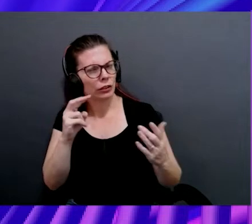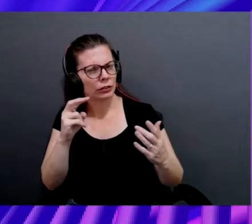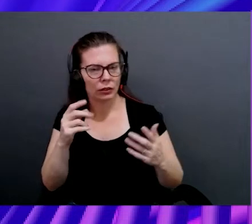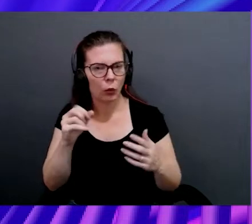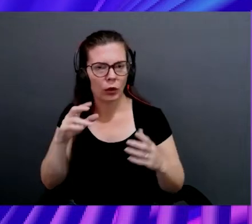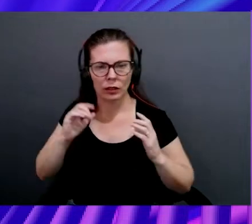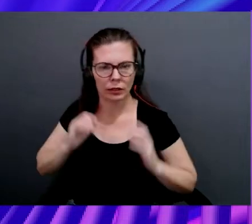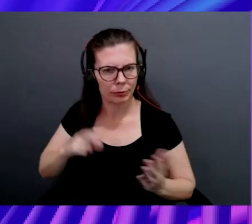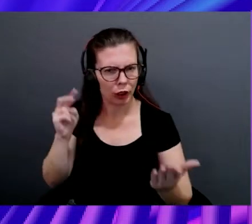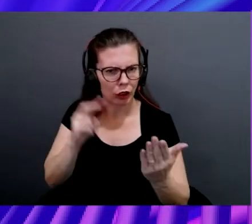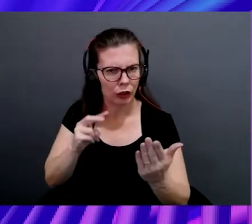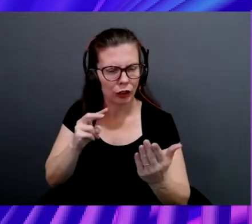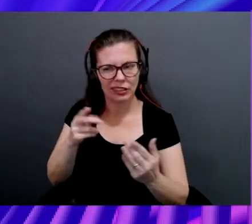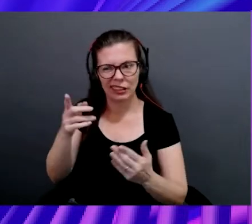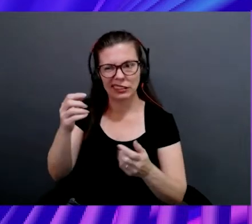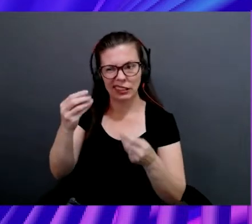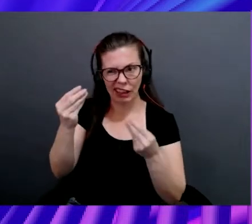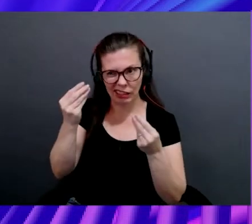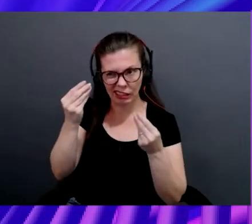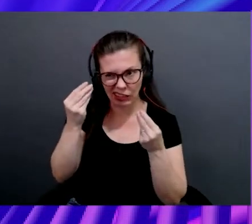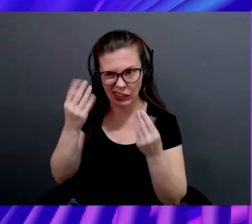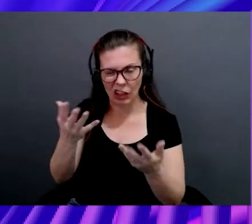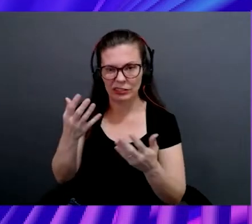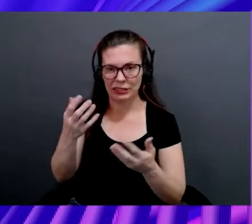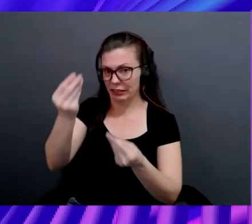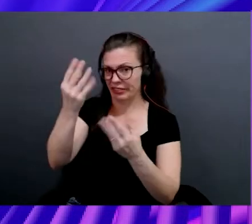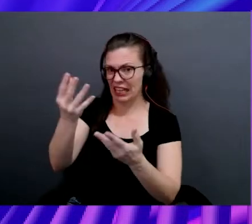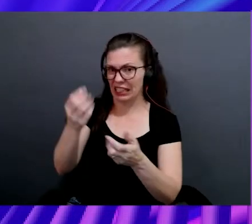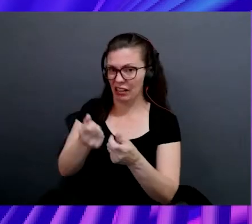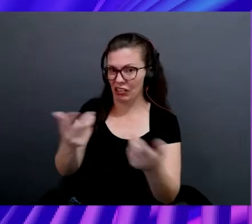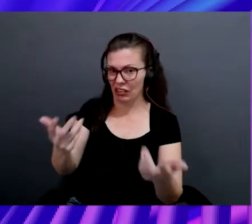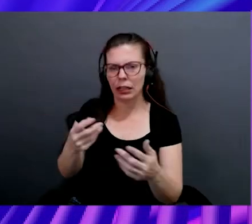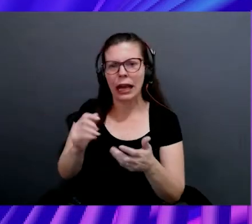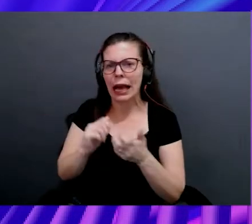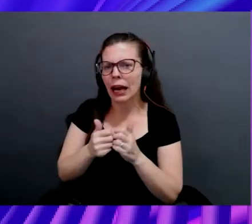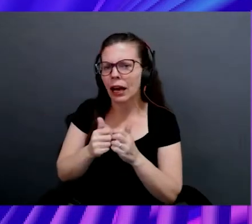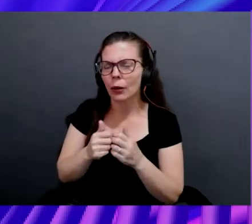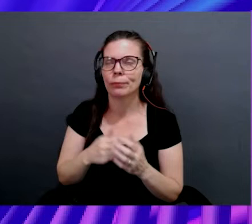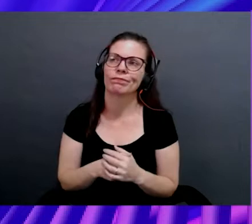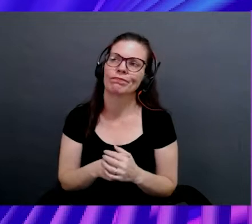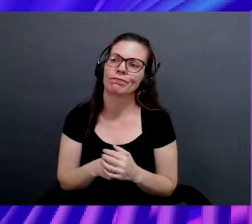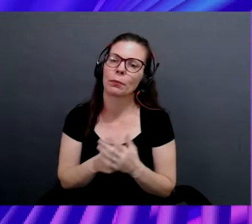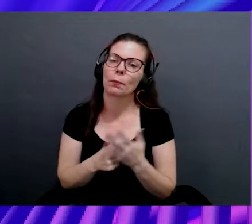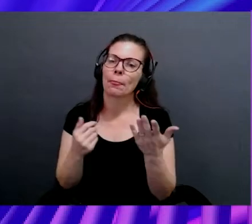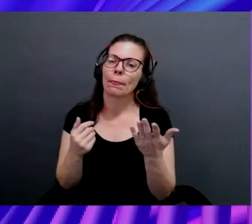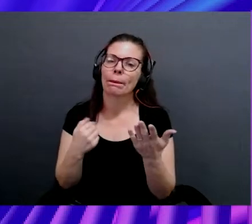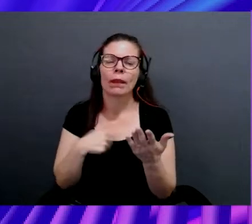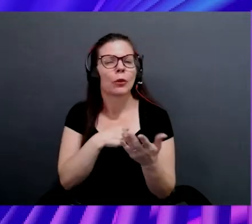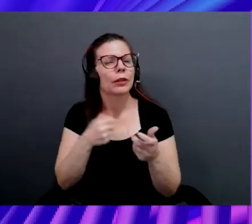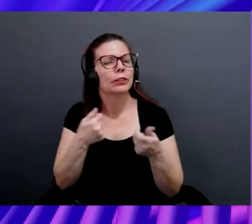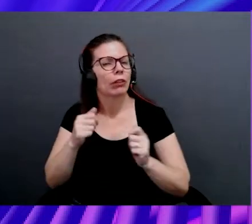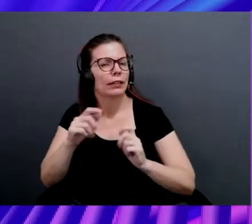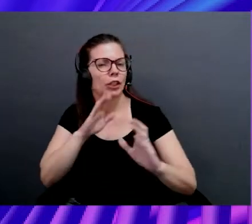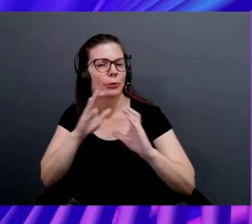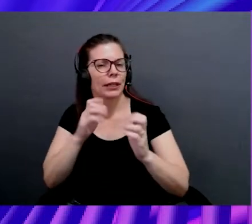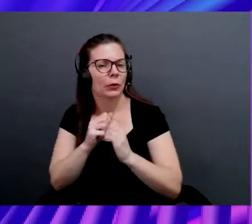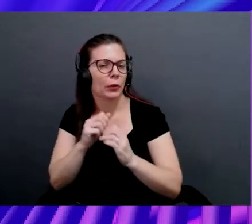a lot of data. How do you get to a point? What are we trying to communicate to customers